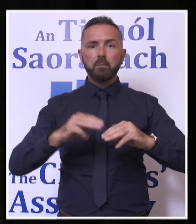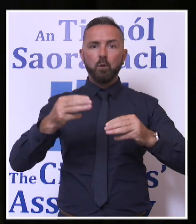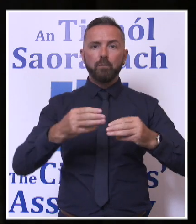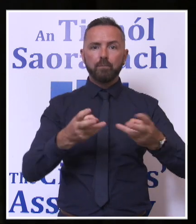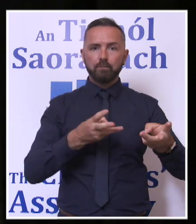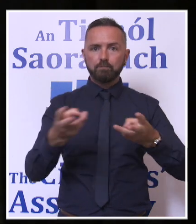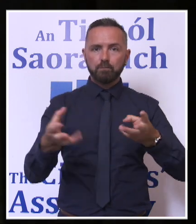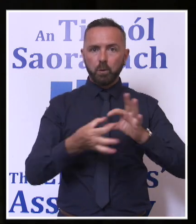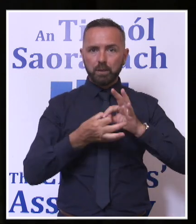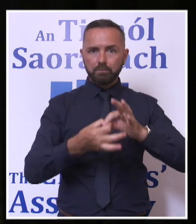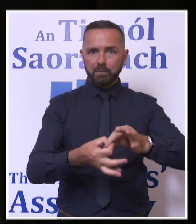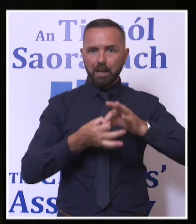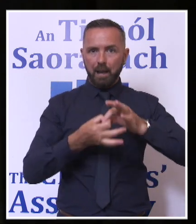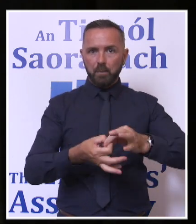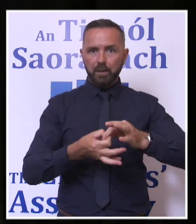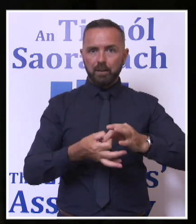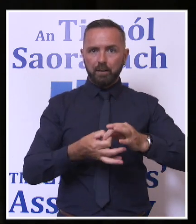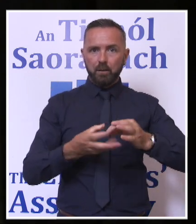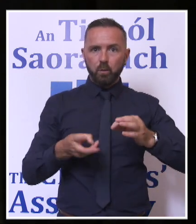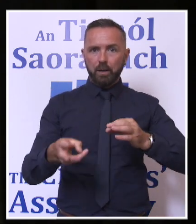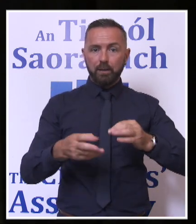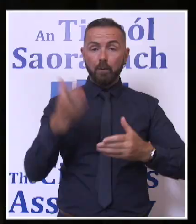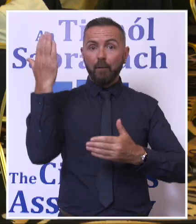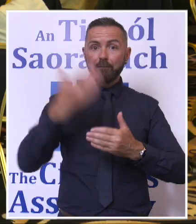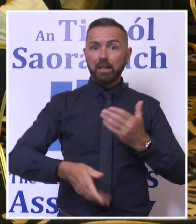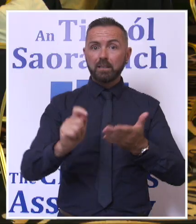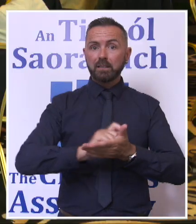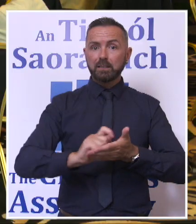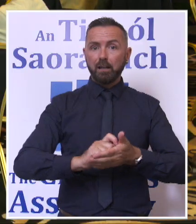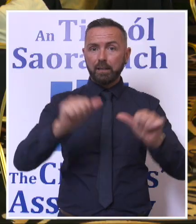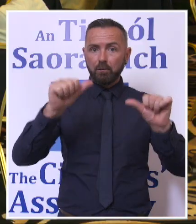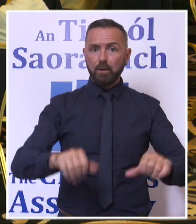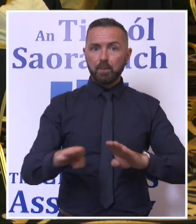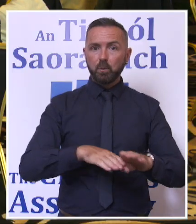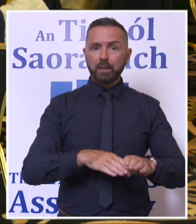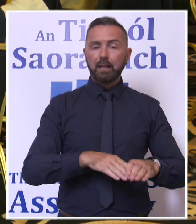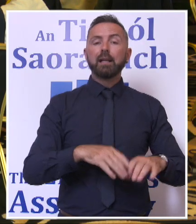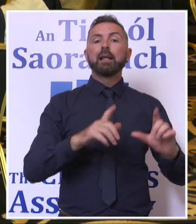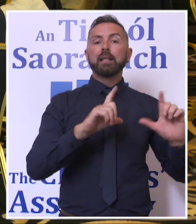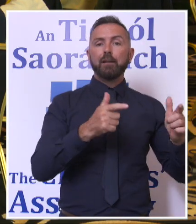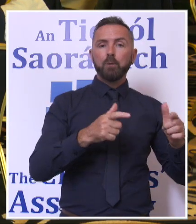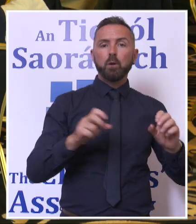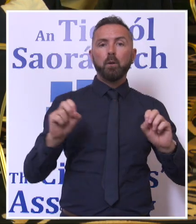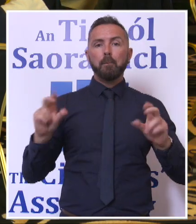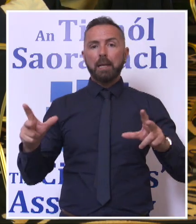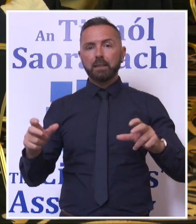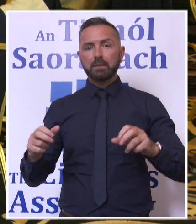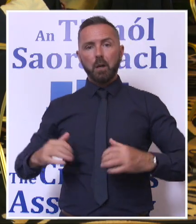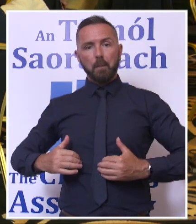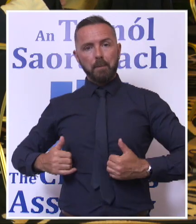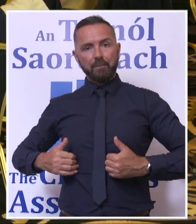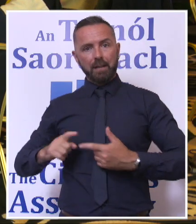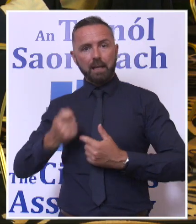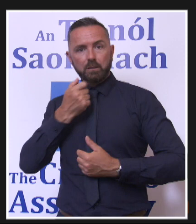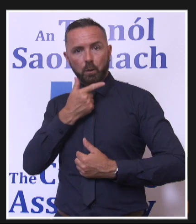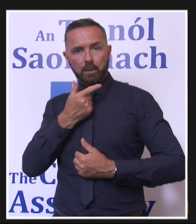collaborative, practical. We signed an agreement with Belfast, Liverpool, Manchester, Belfast, Dublin. The four of us just need to get working together on green energy and all